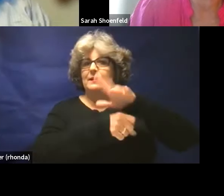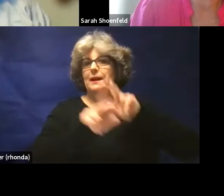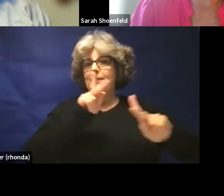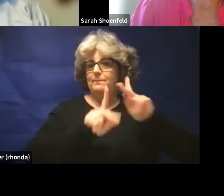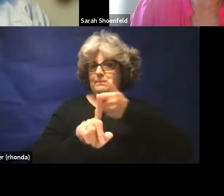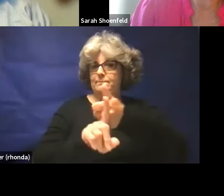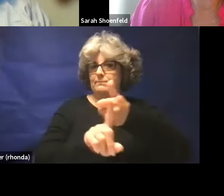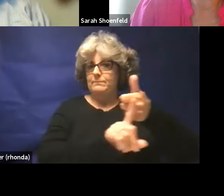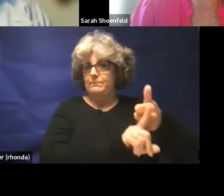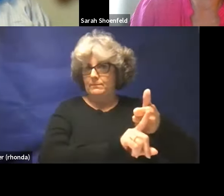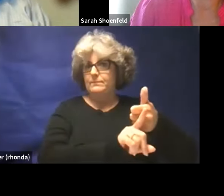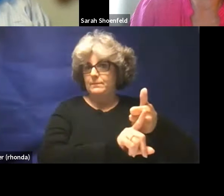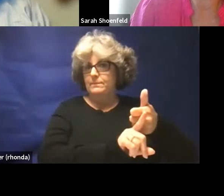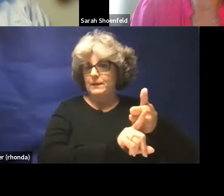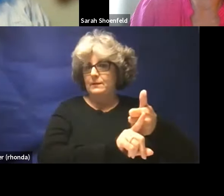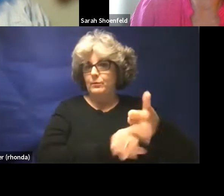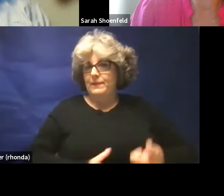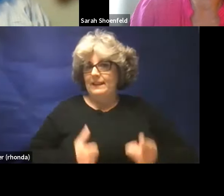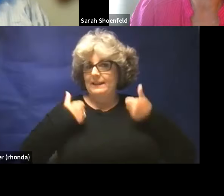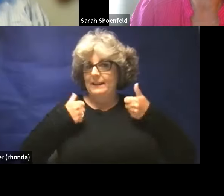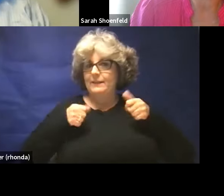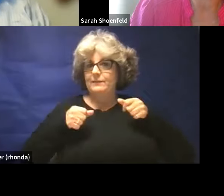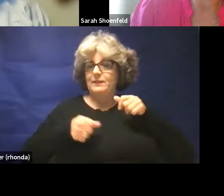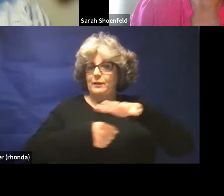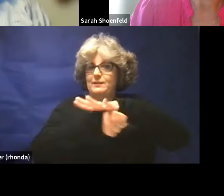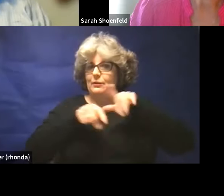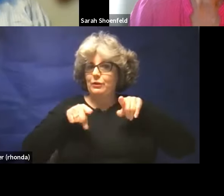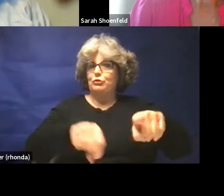were there at that time.